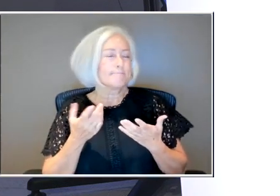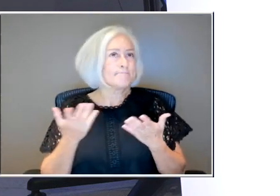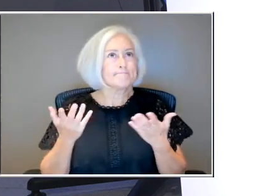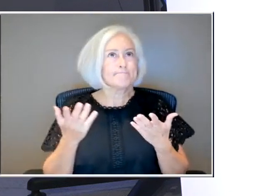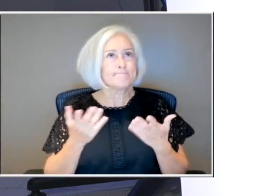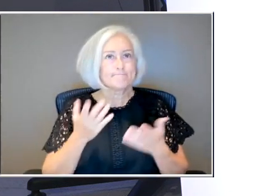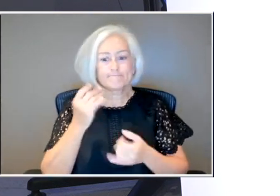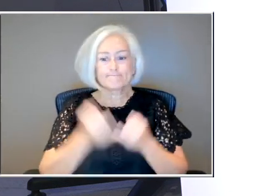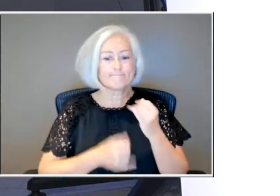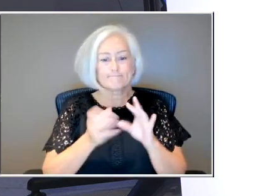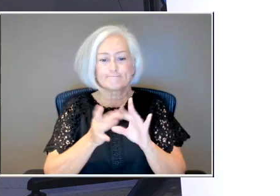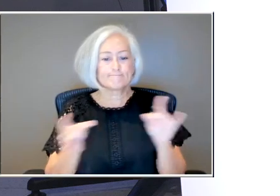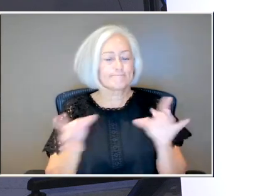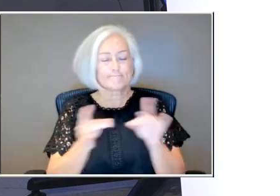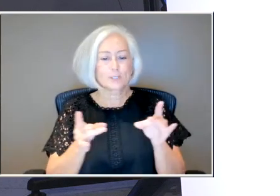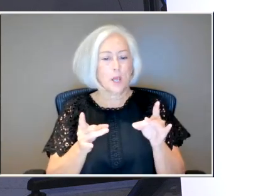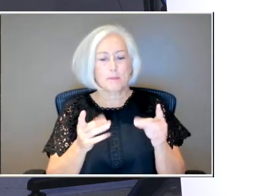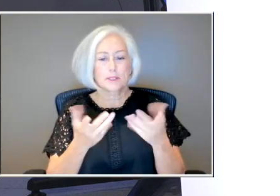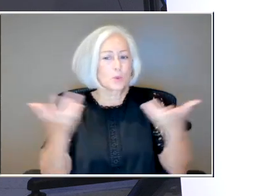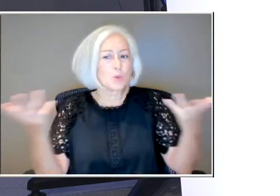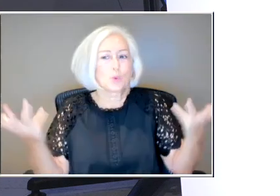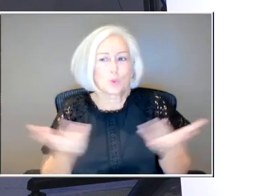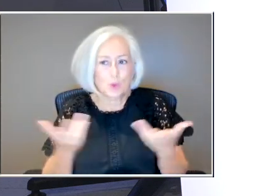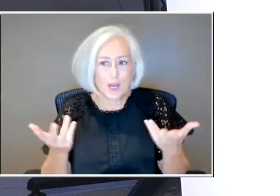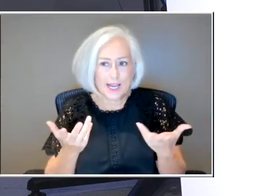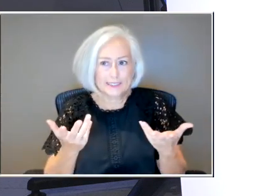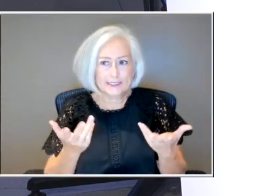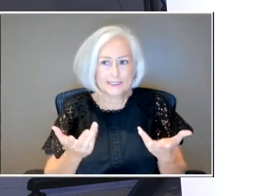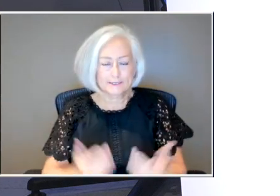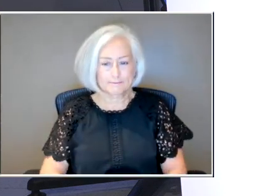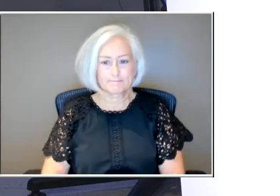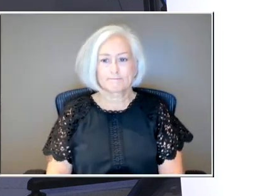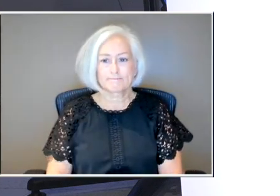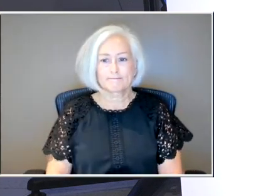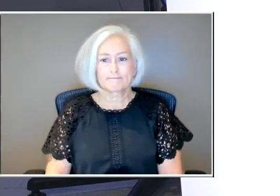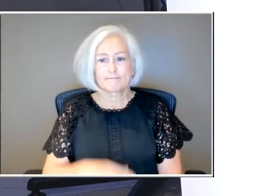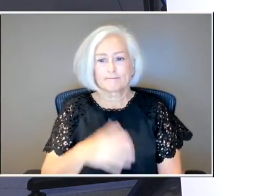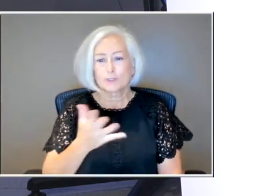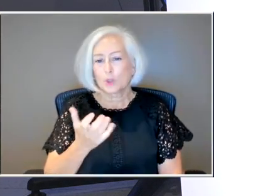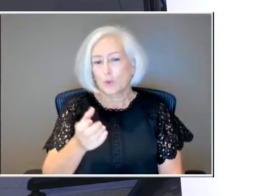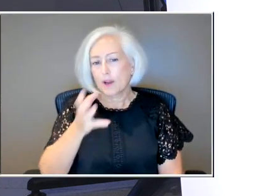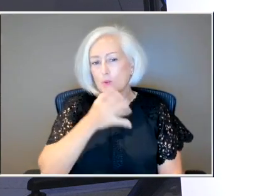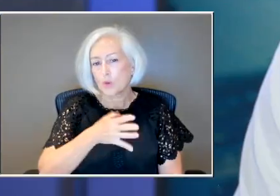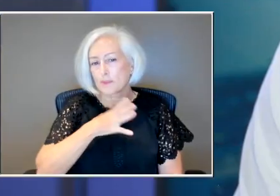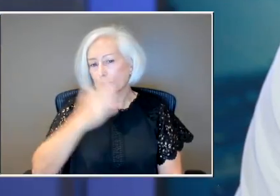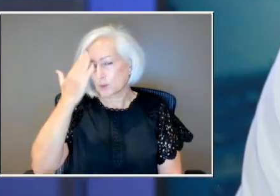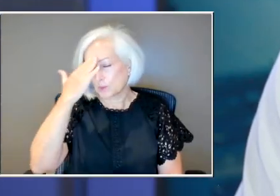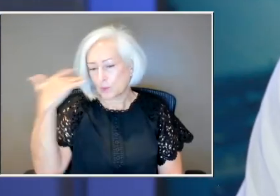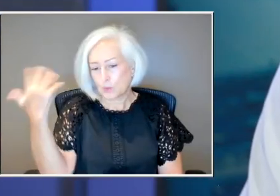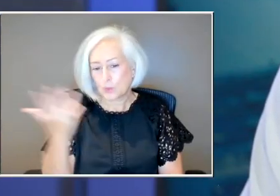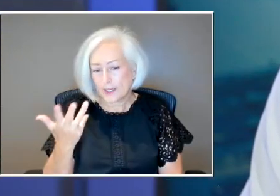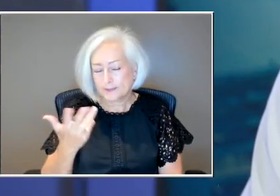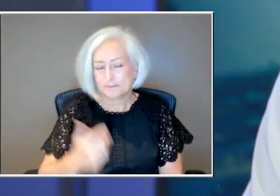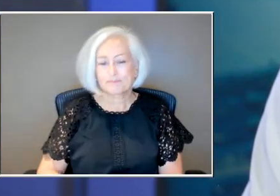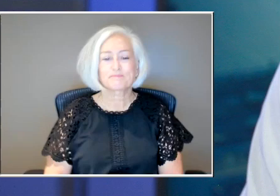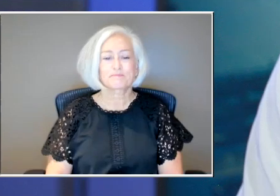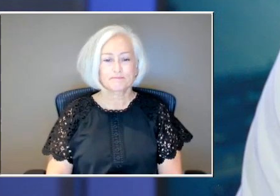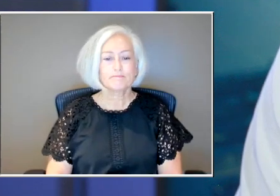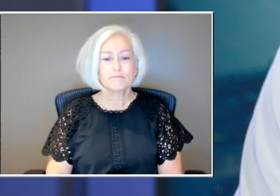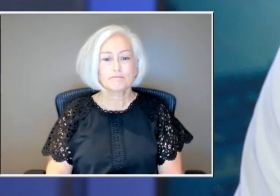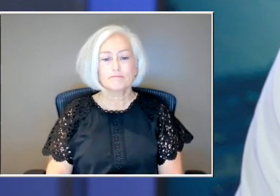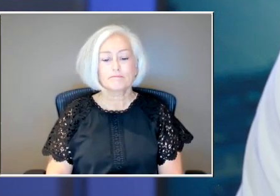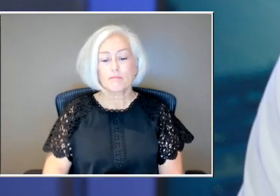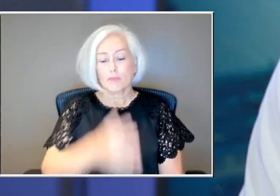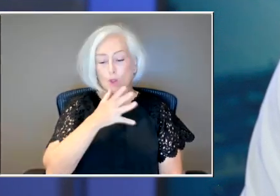There's more to learn, but what do you really want women to know and be aware of with their bodies? I just think that women know